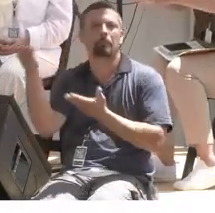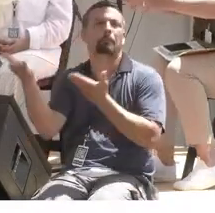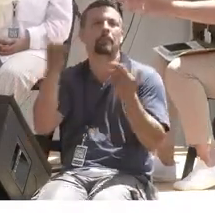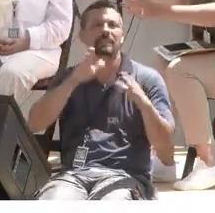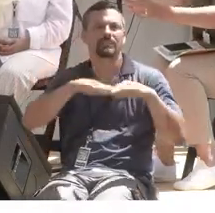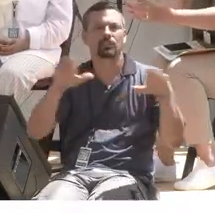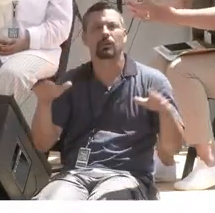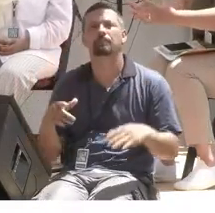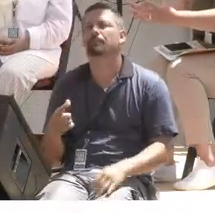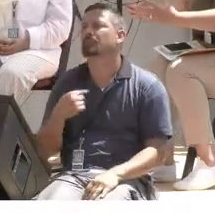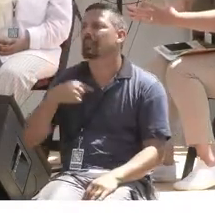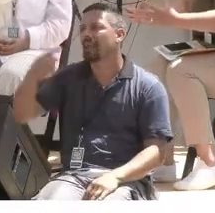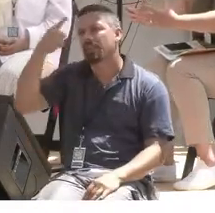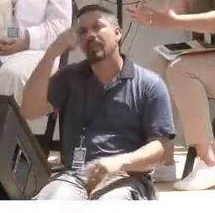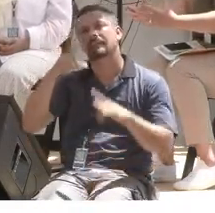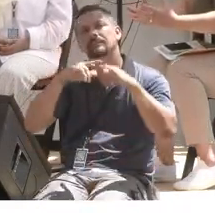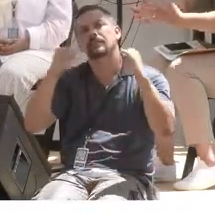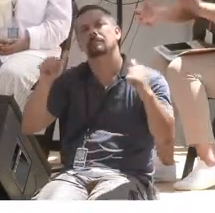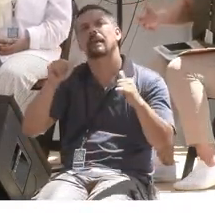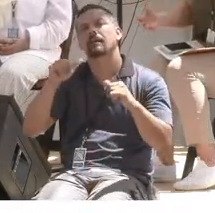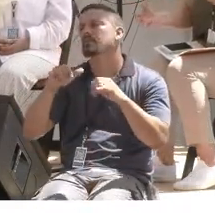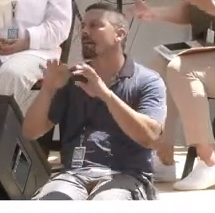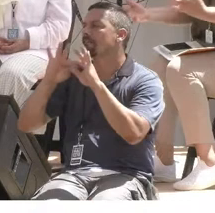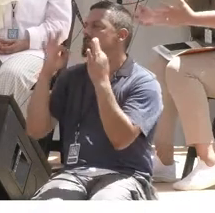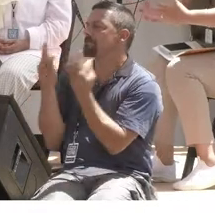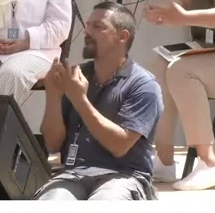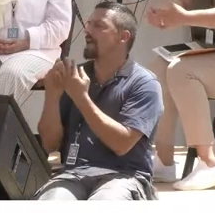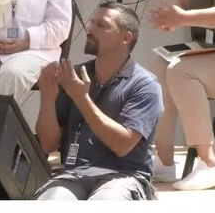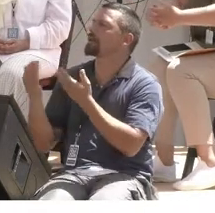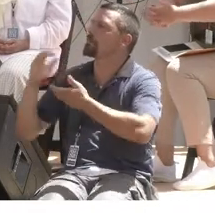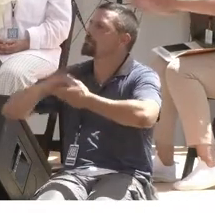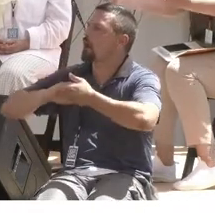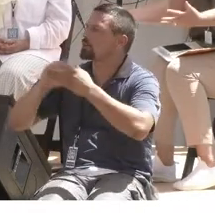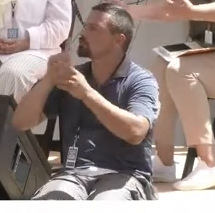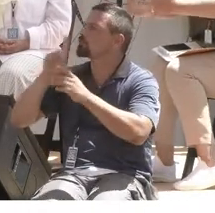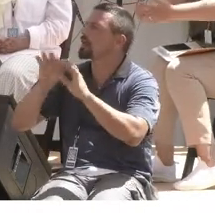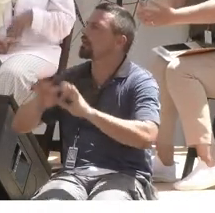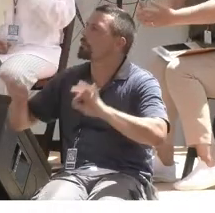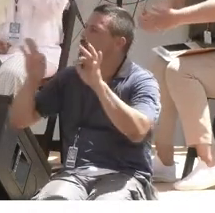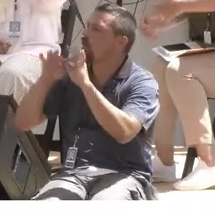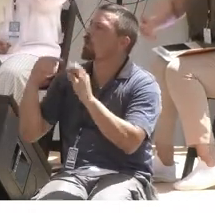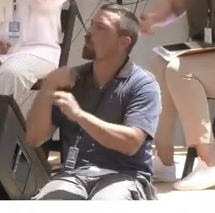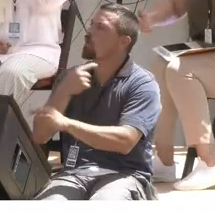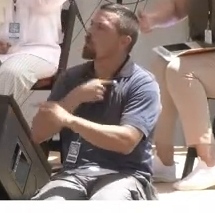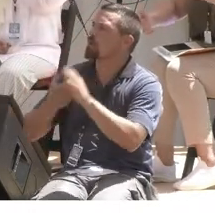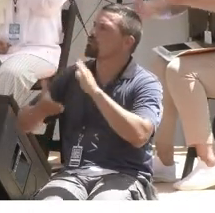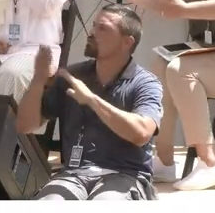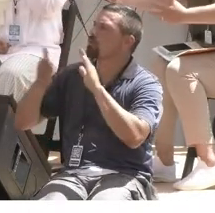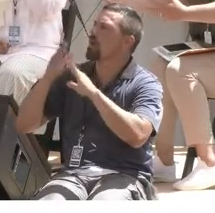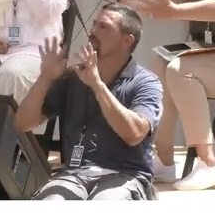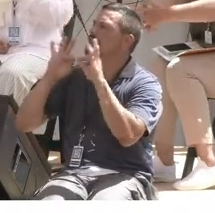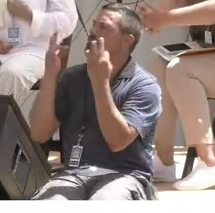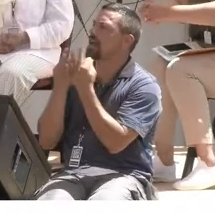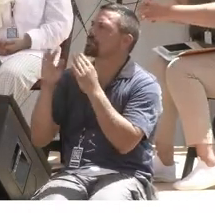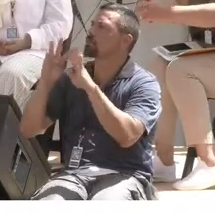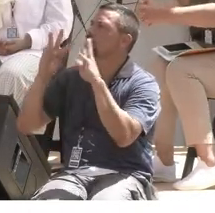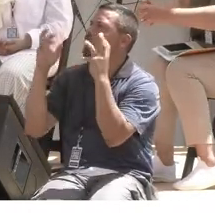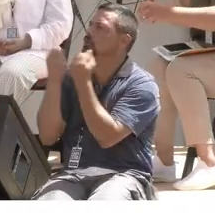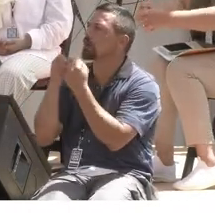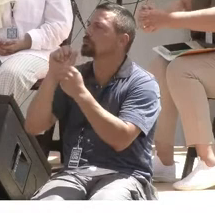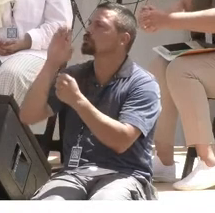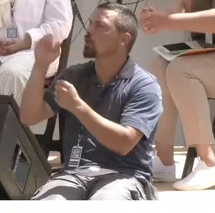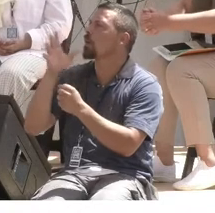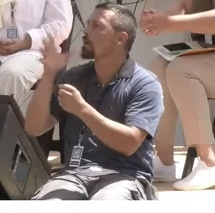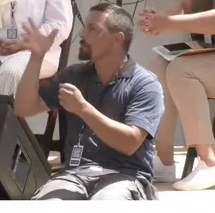think family bonding is very important. At Tashkil, we run family workshops so parents and children can